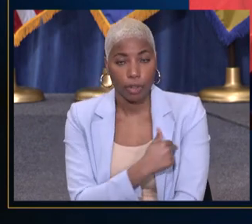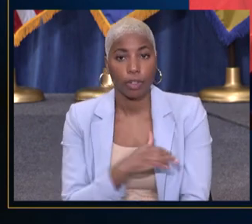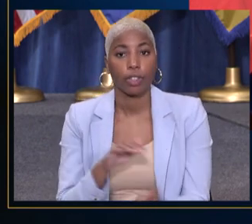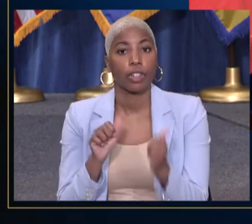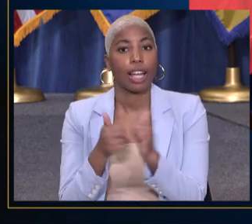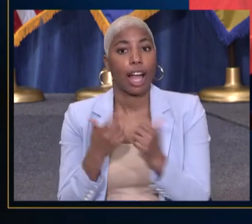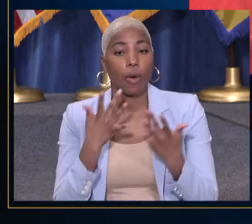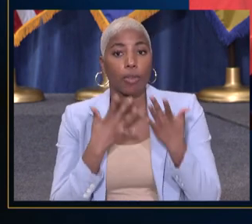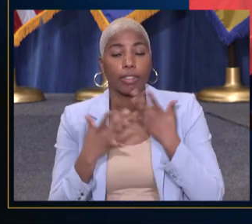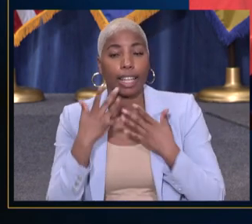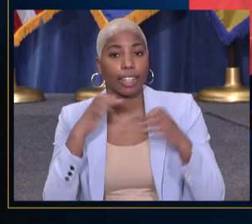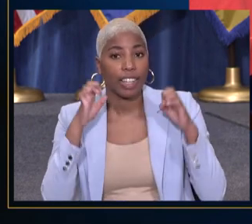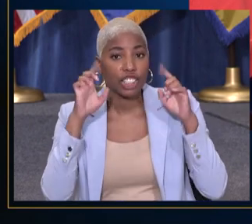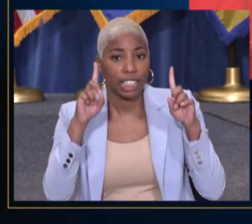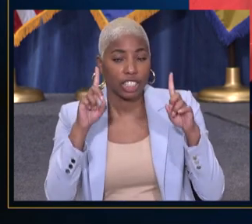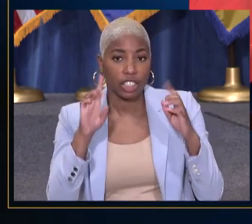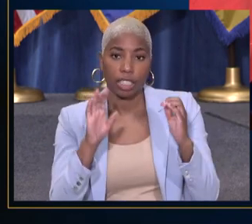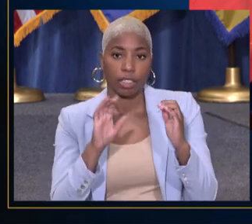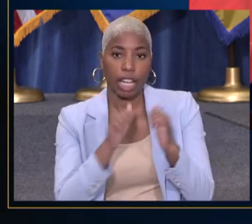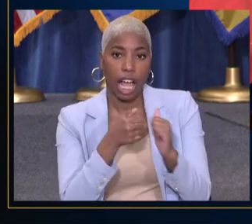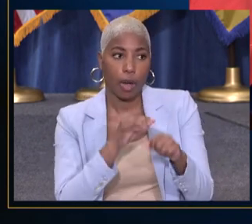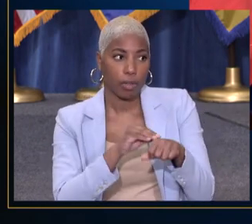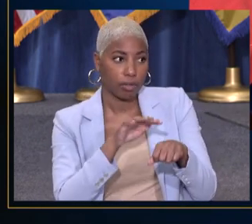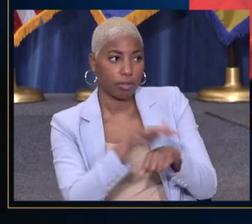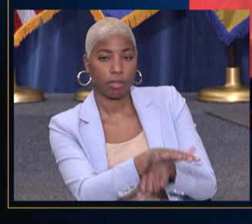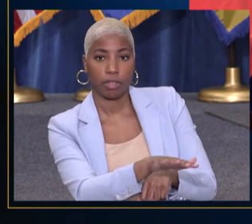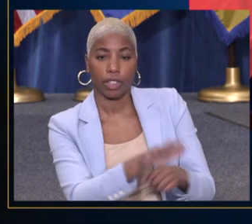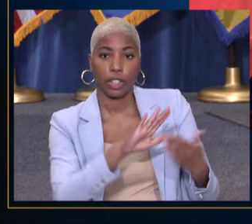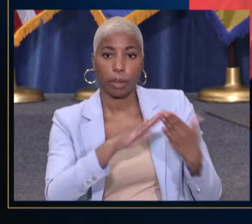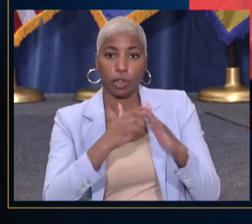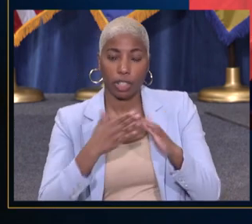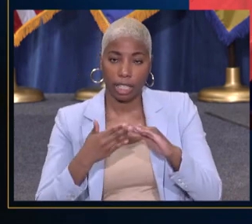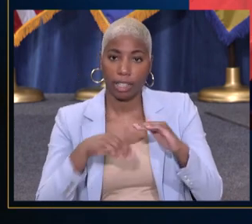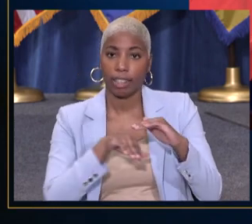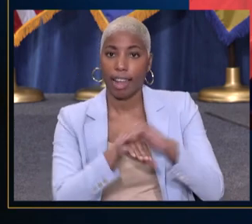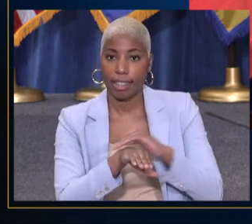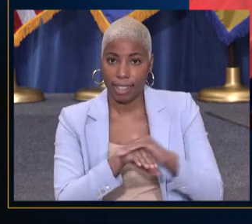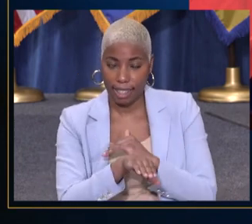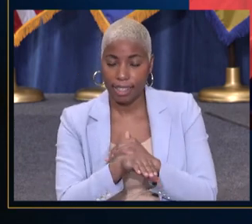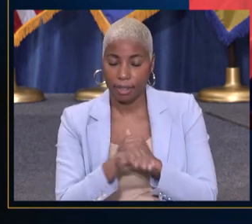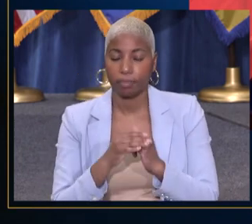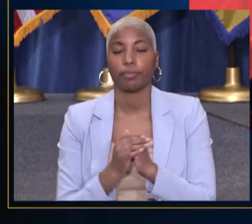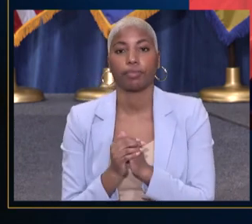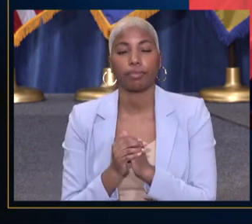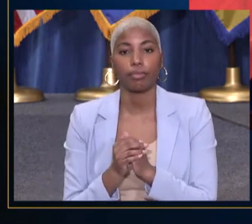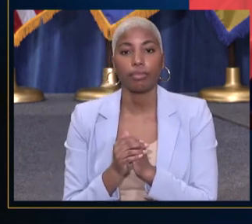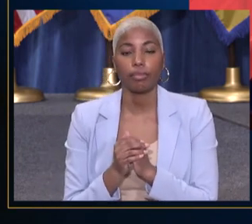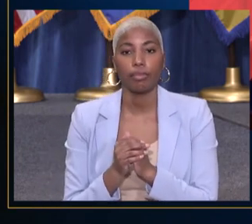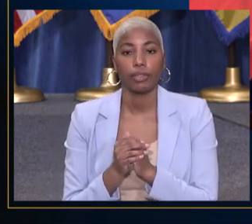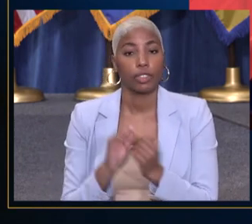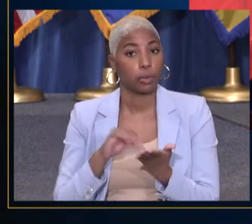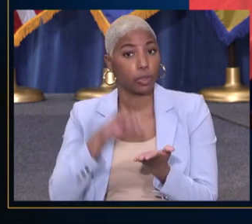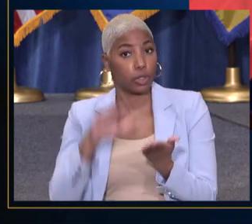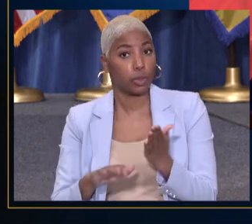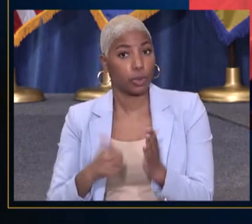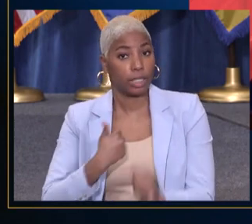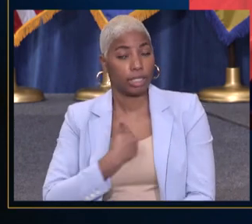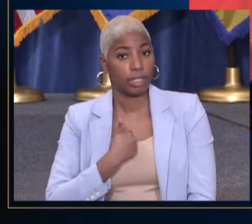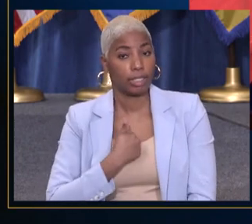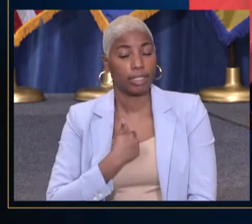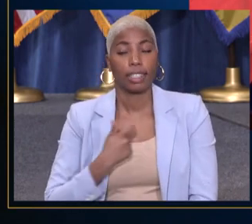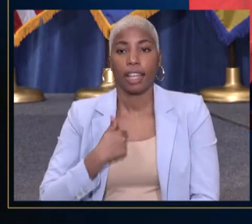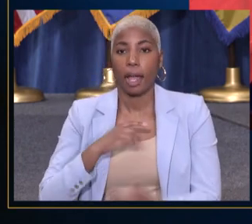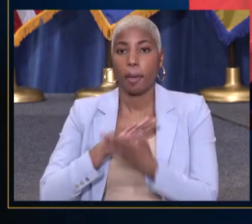of education affected the community and access. And so even as a student, I really